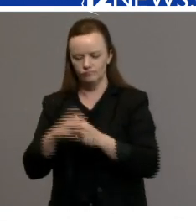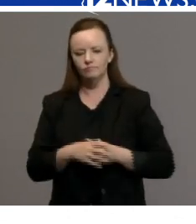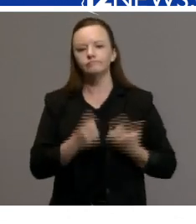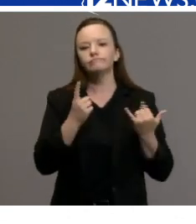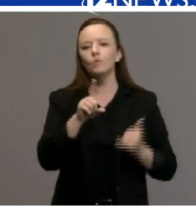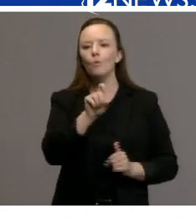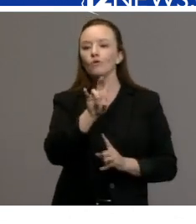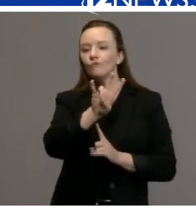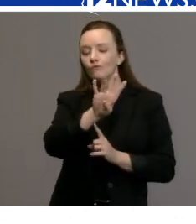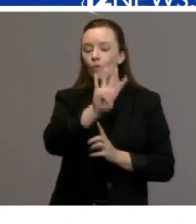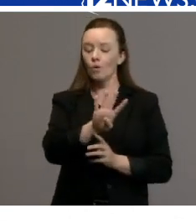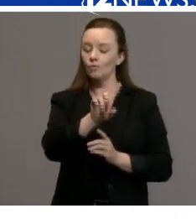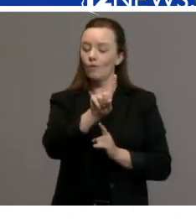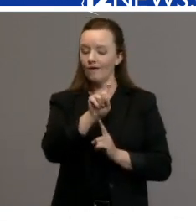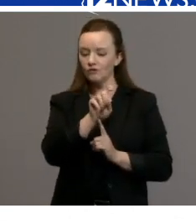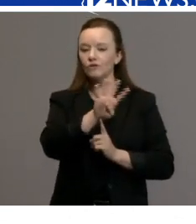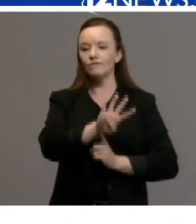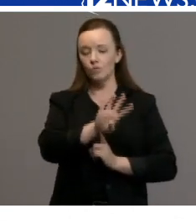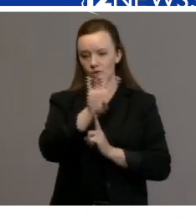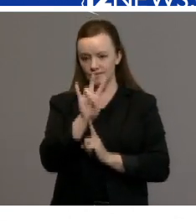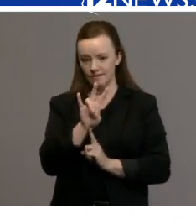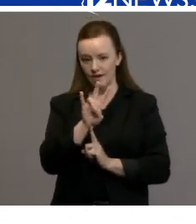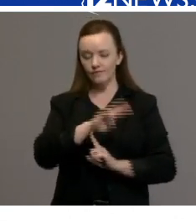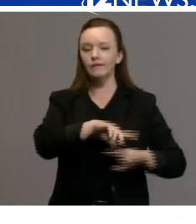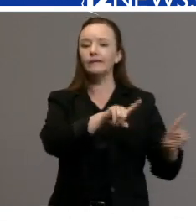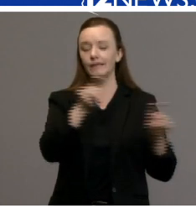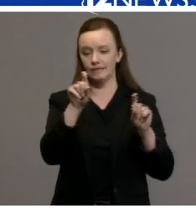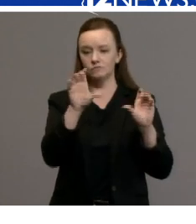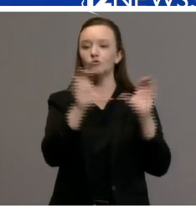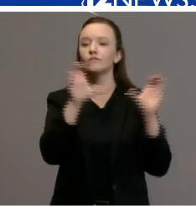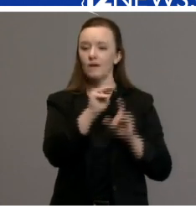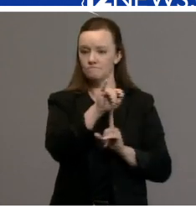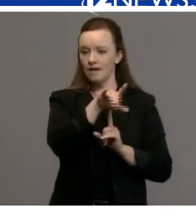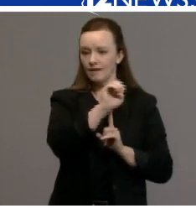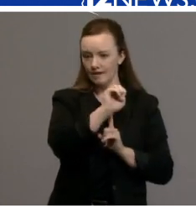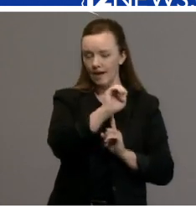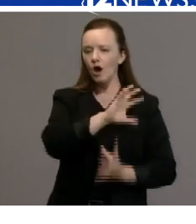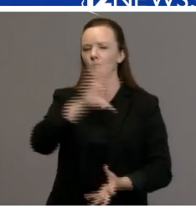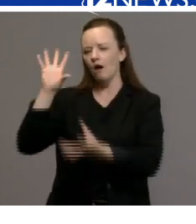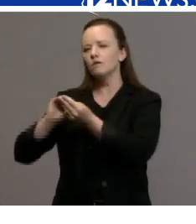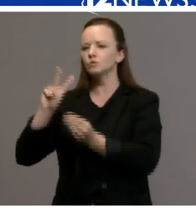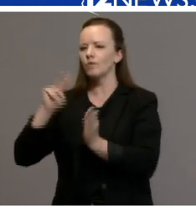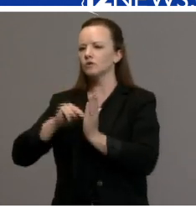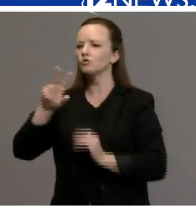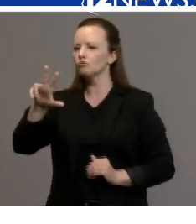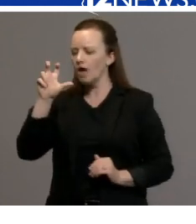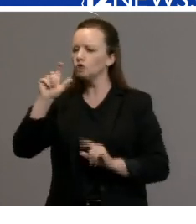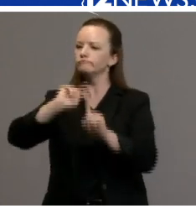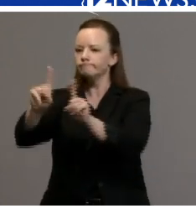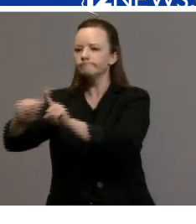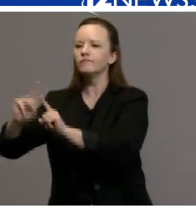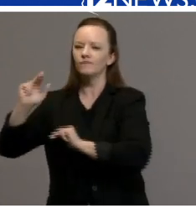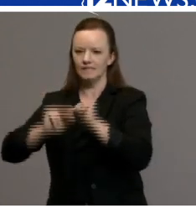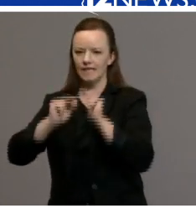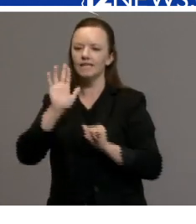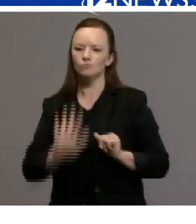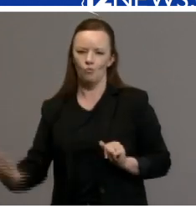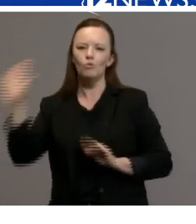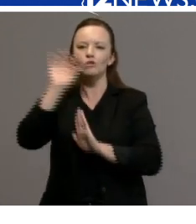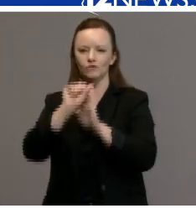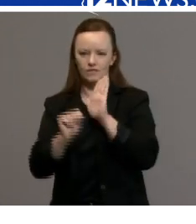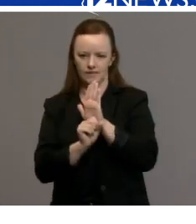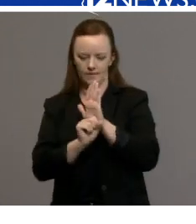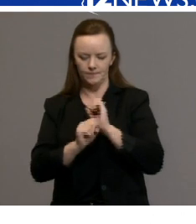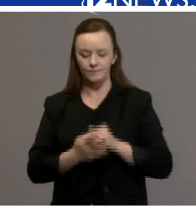about 2,300 assisted living facilities statewide. We're also working on getting our correctional officers access